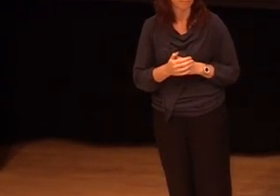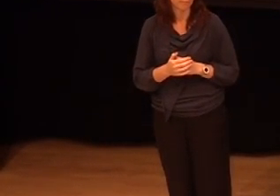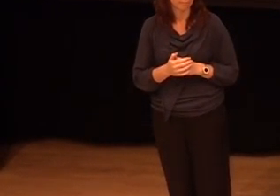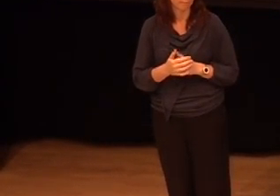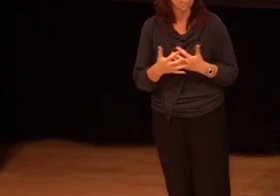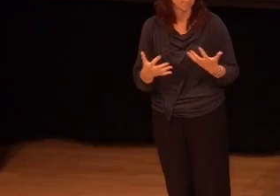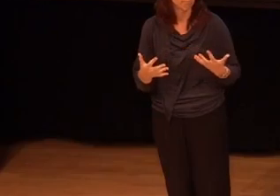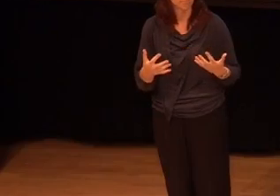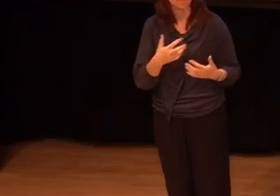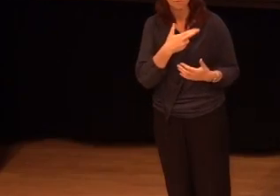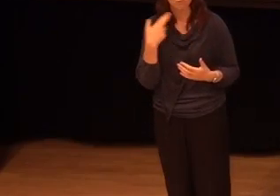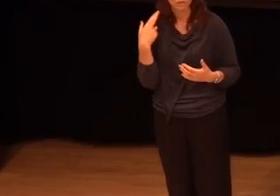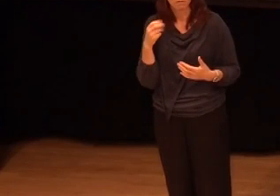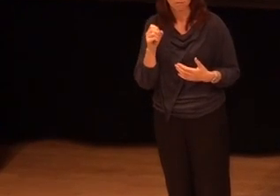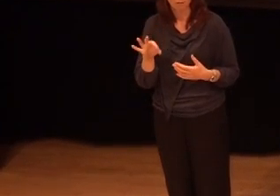of watching